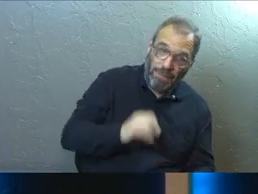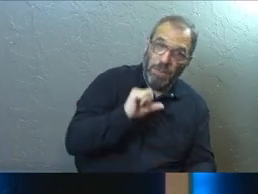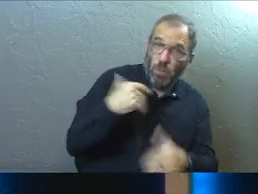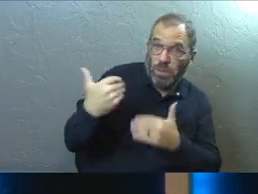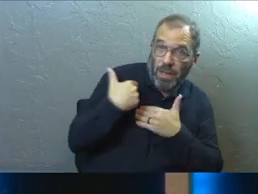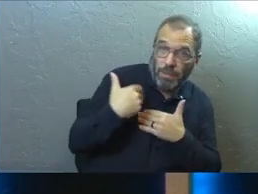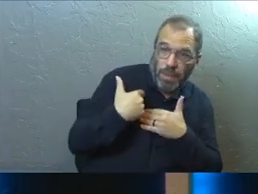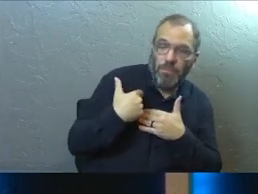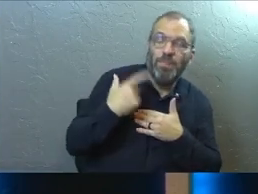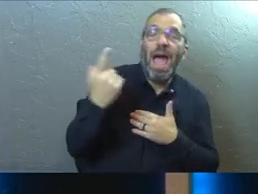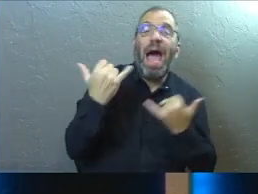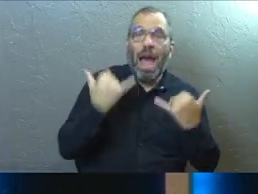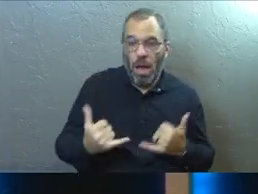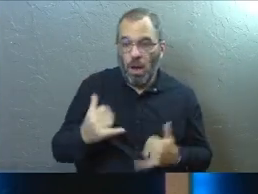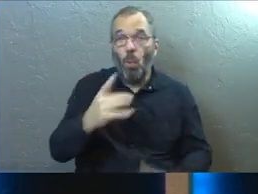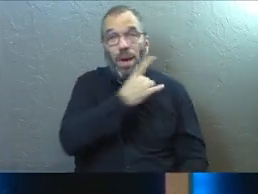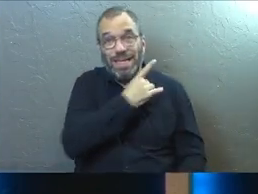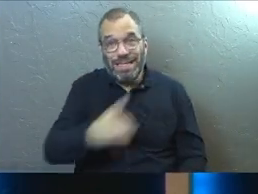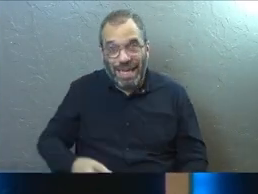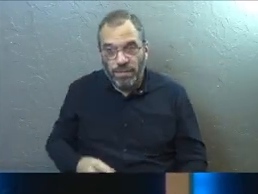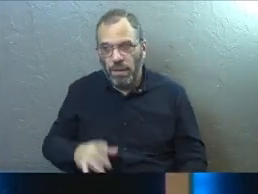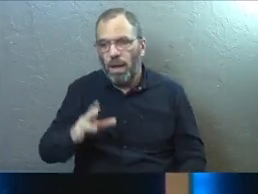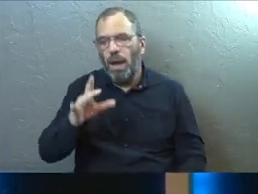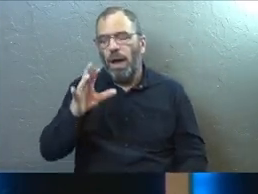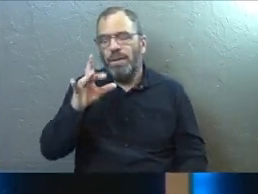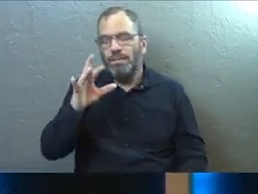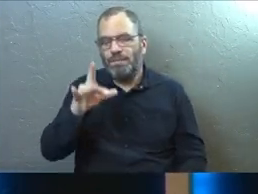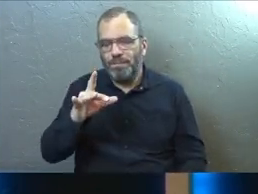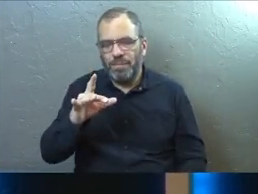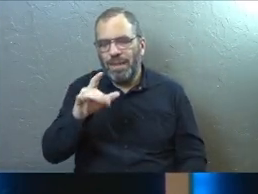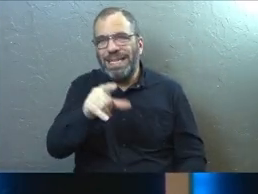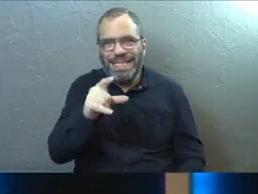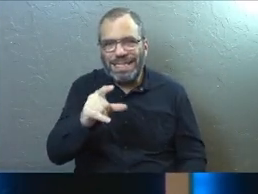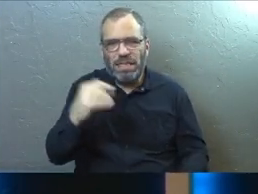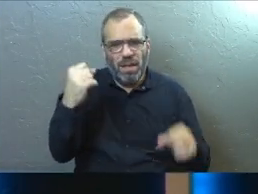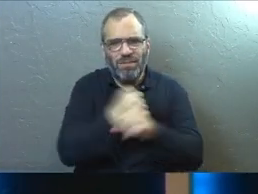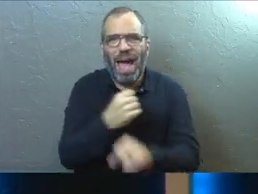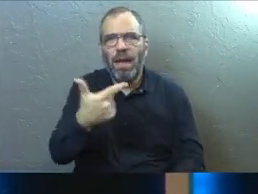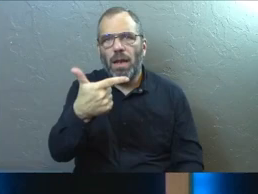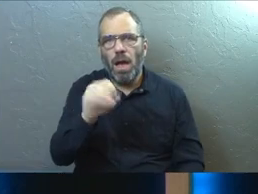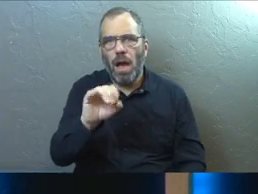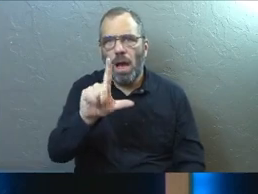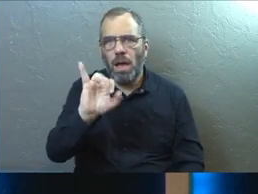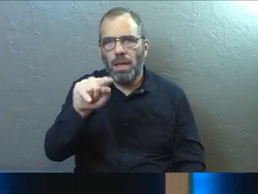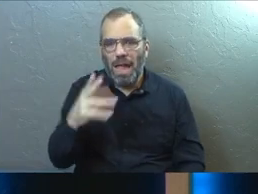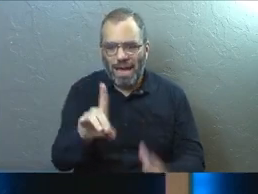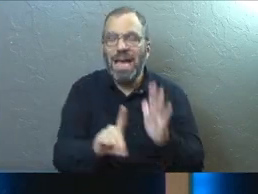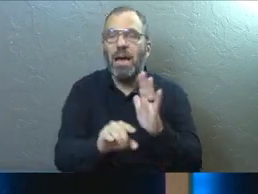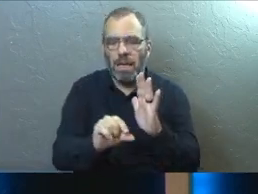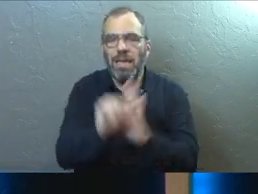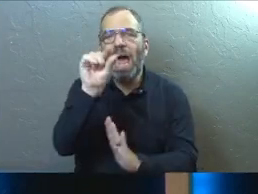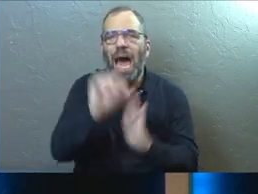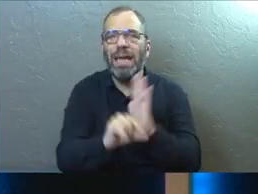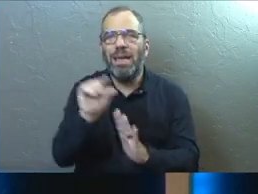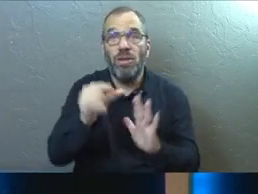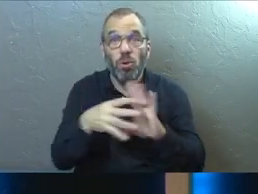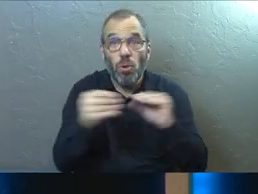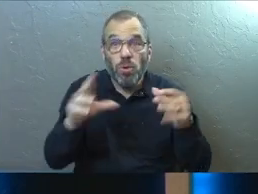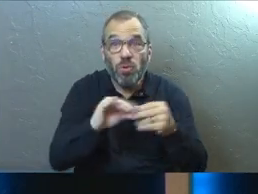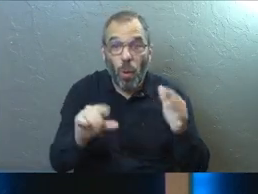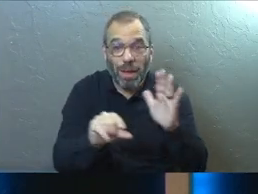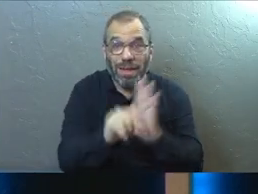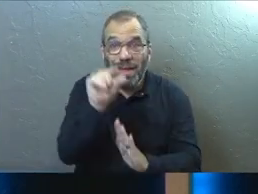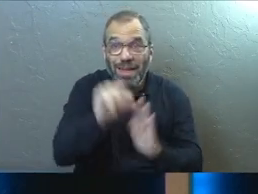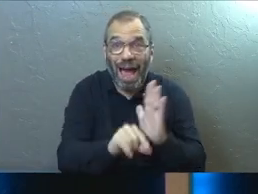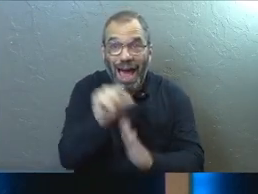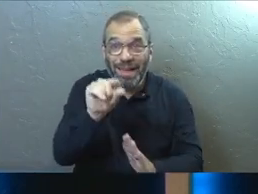did. And there's a moment now where David is, he's about to fight Goliath, the very famous story of David and Goliath. And what, he's kind of